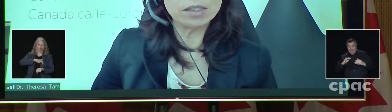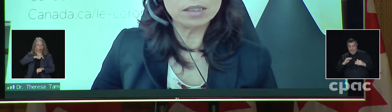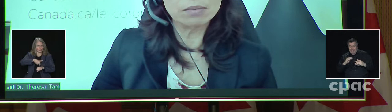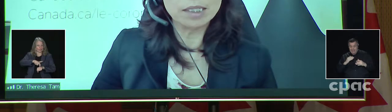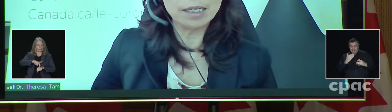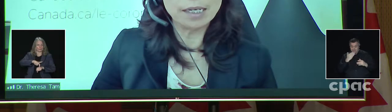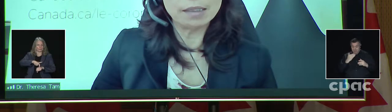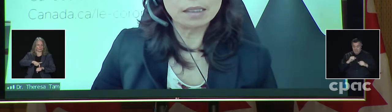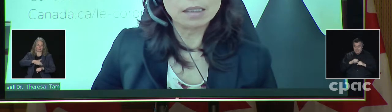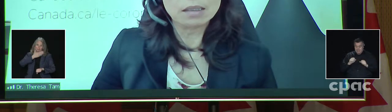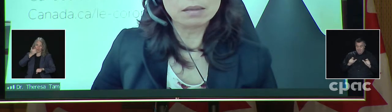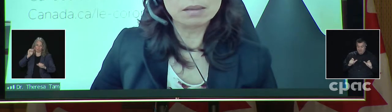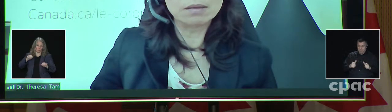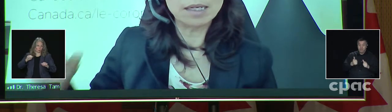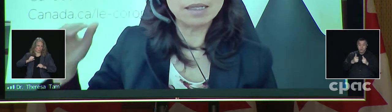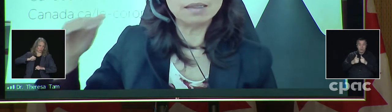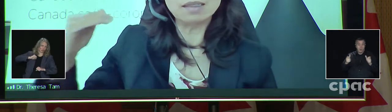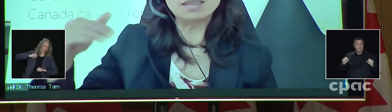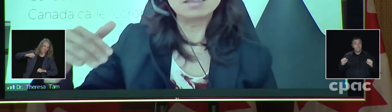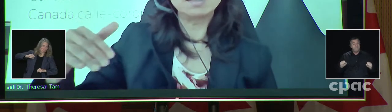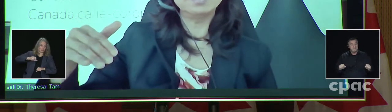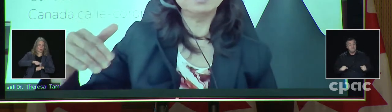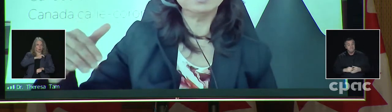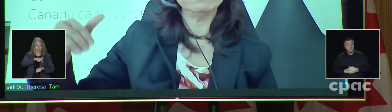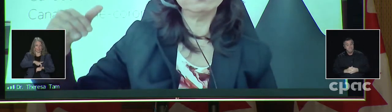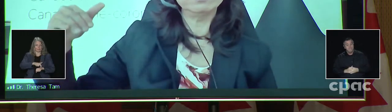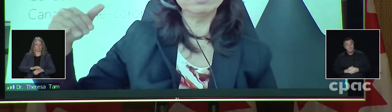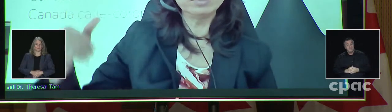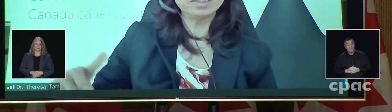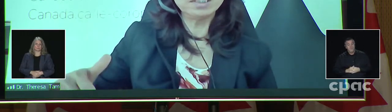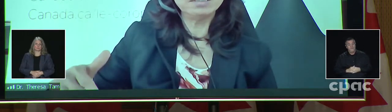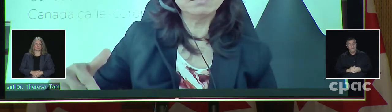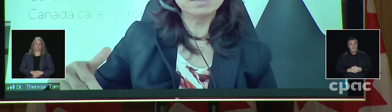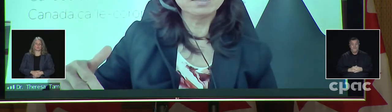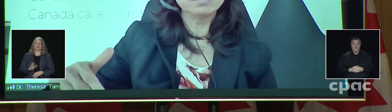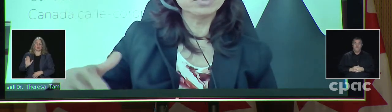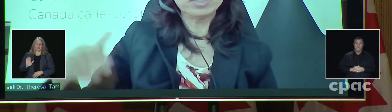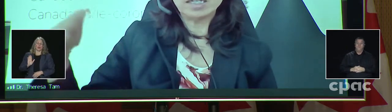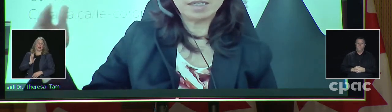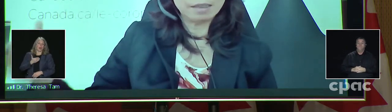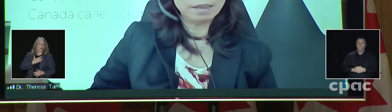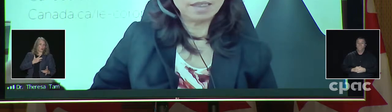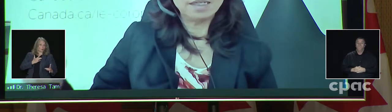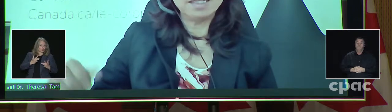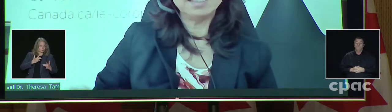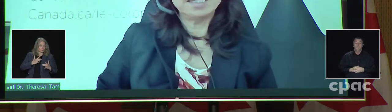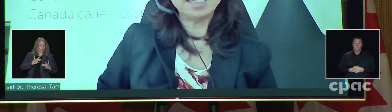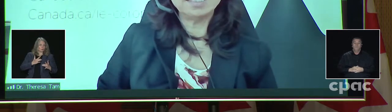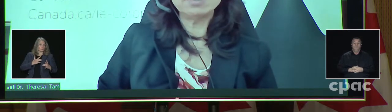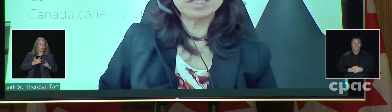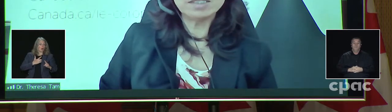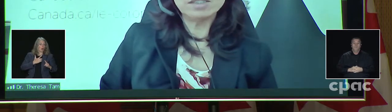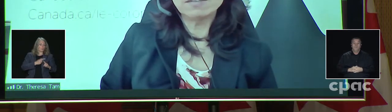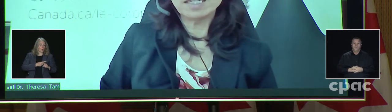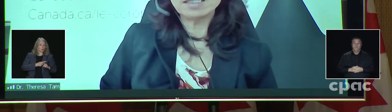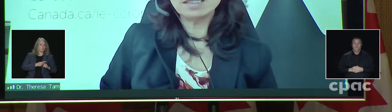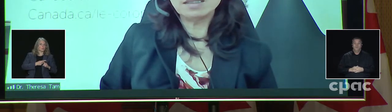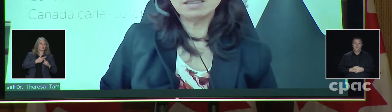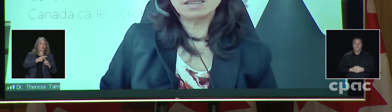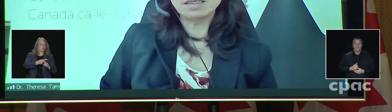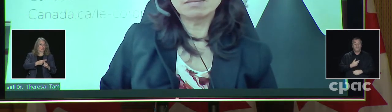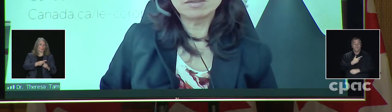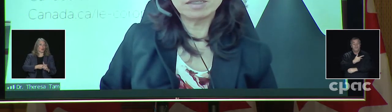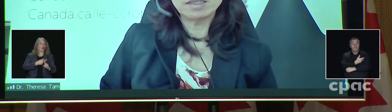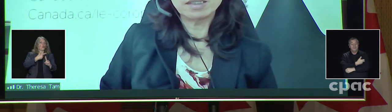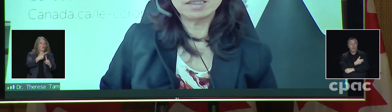as good as we get. So I think the concern is that if we boosted, which I think can increase your